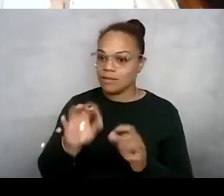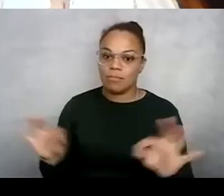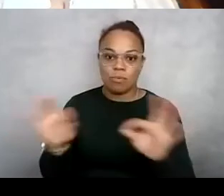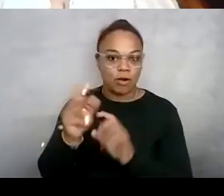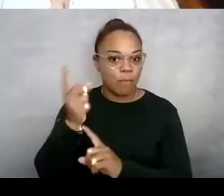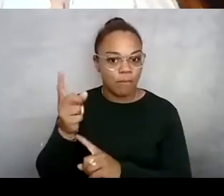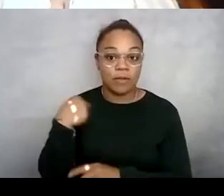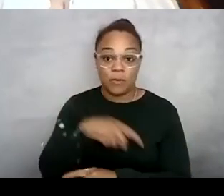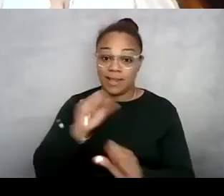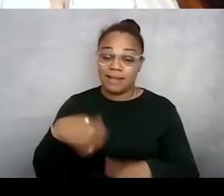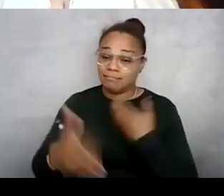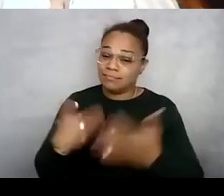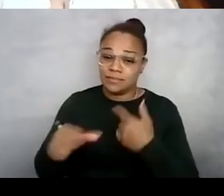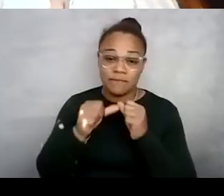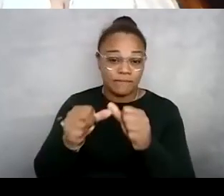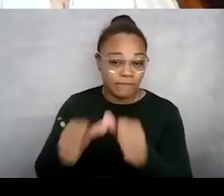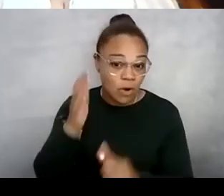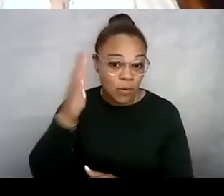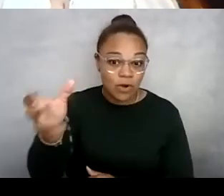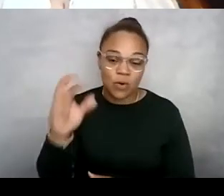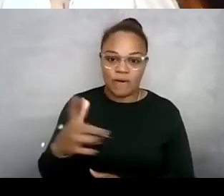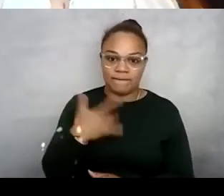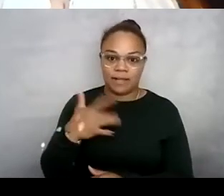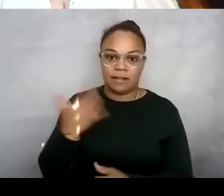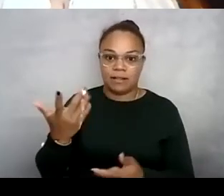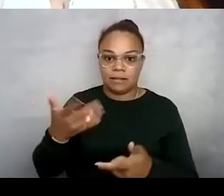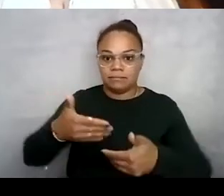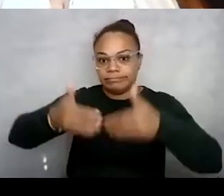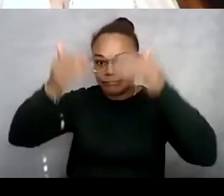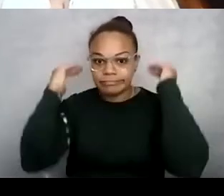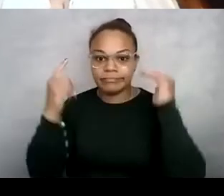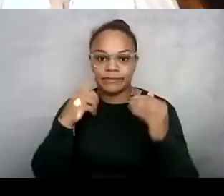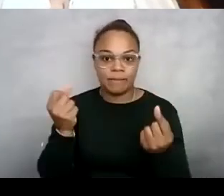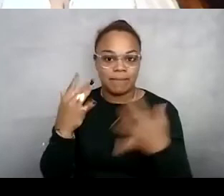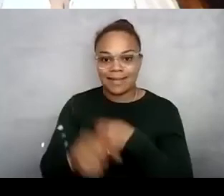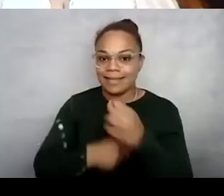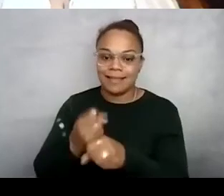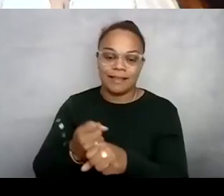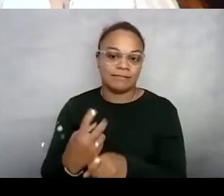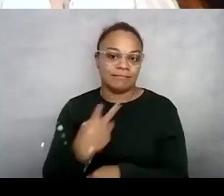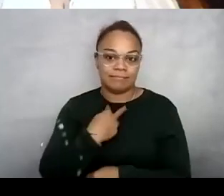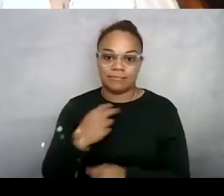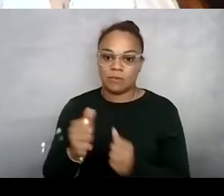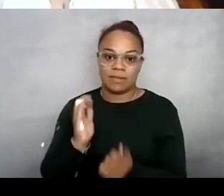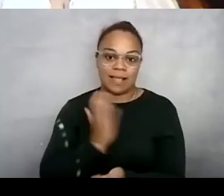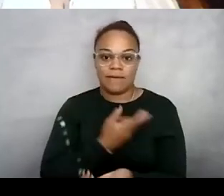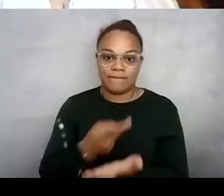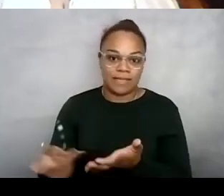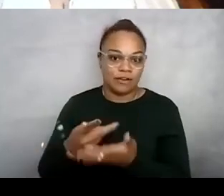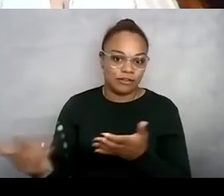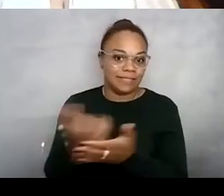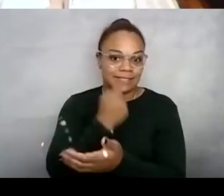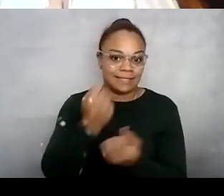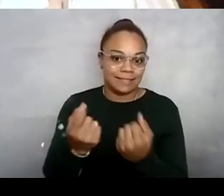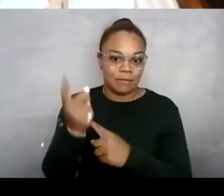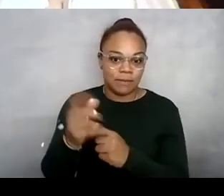or we can find ourselves mired for many, many years in our failure to seize this moment.